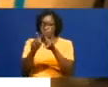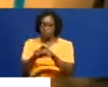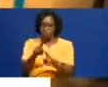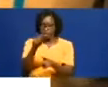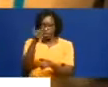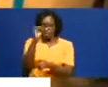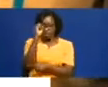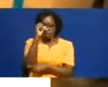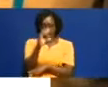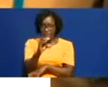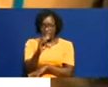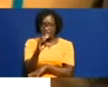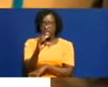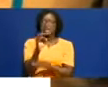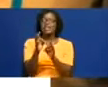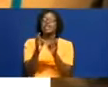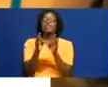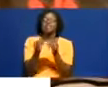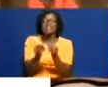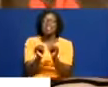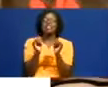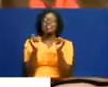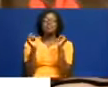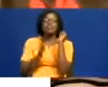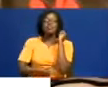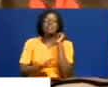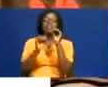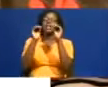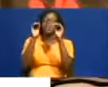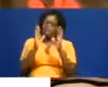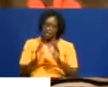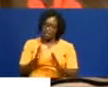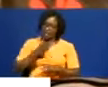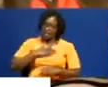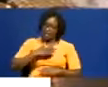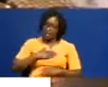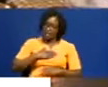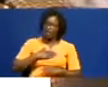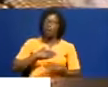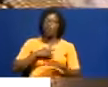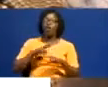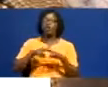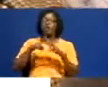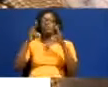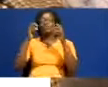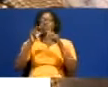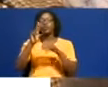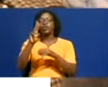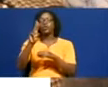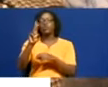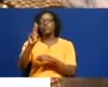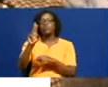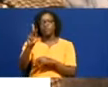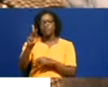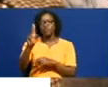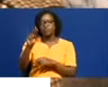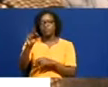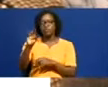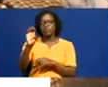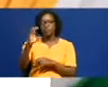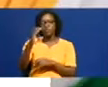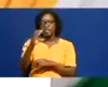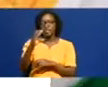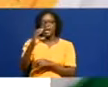if they dare to discipline our teachers on the issues of NEC. NEC